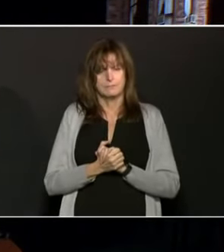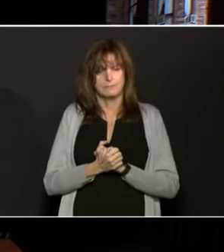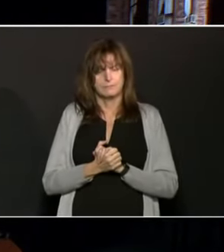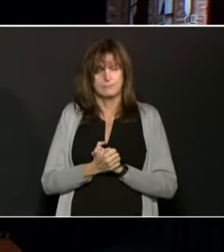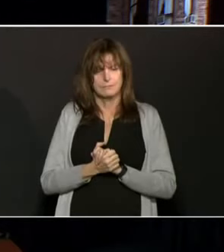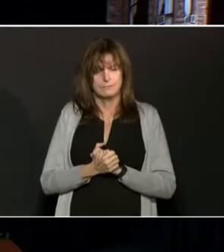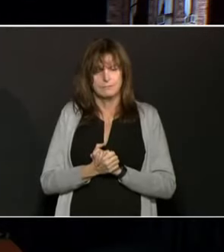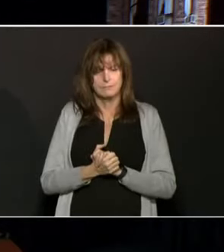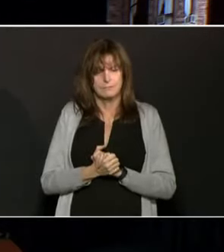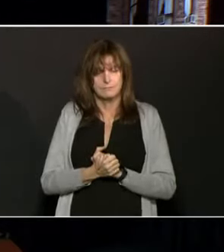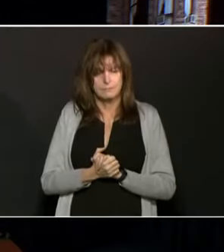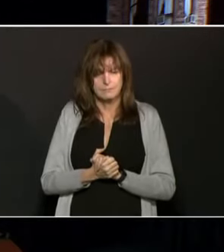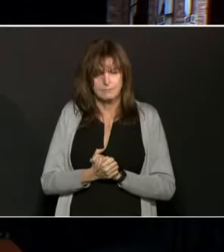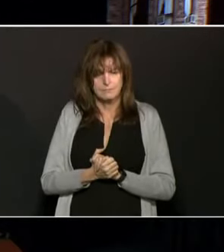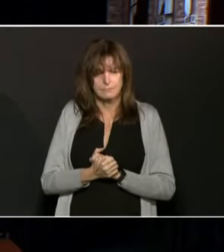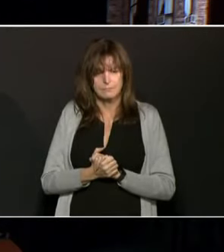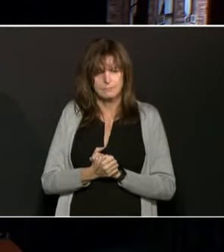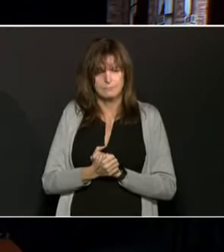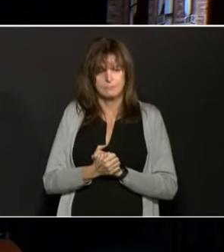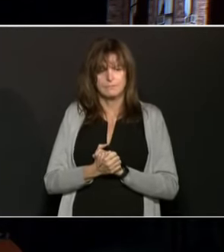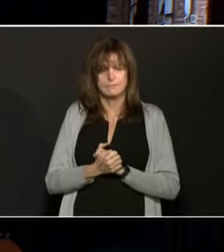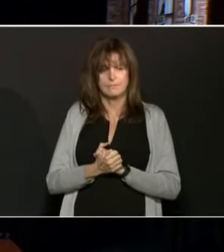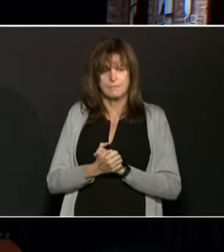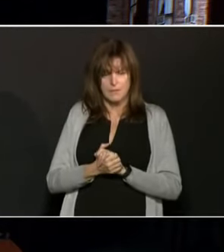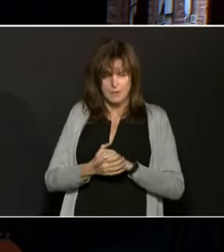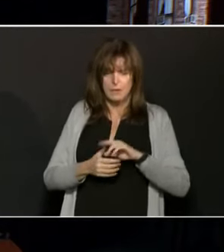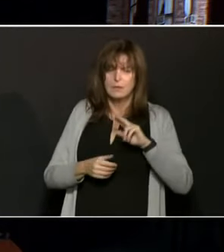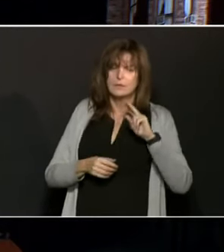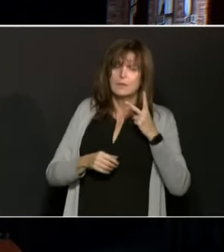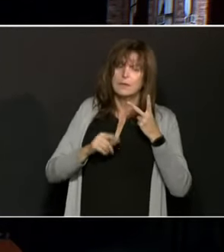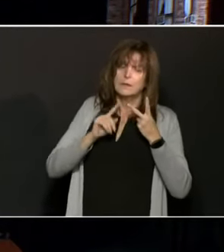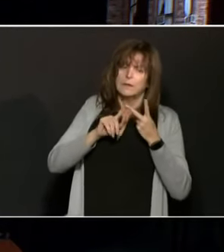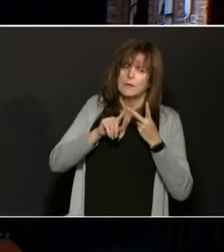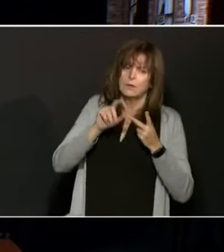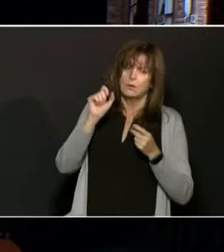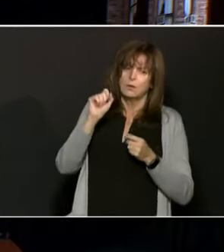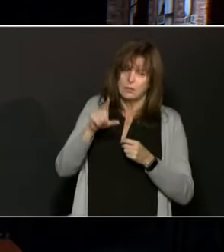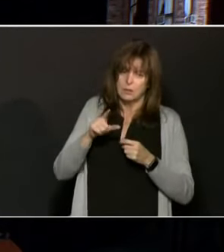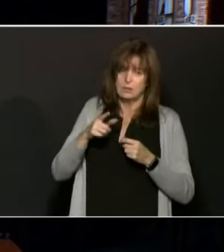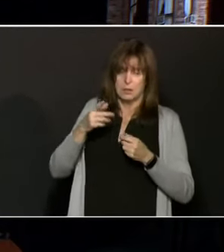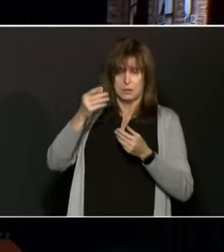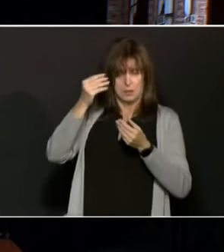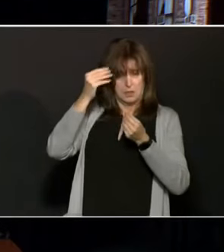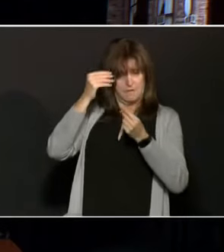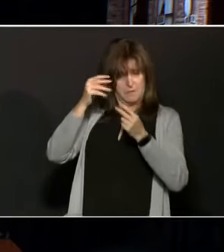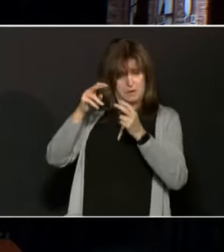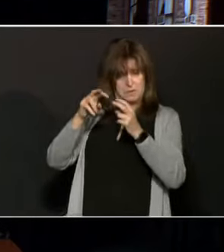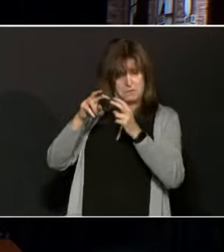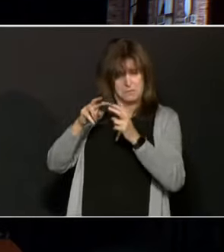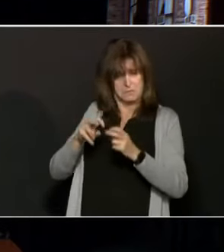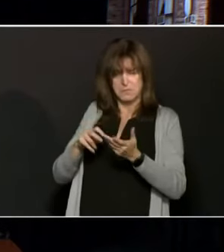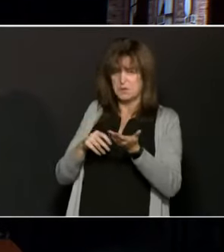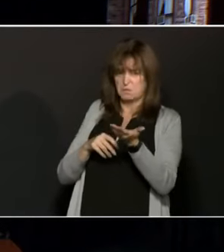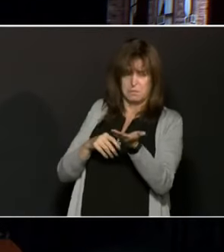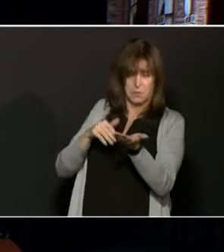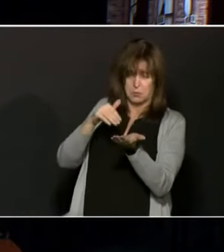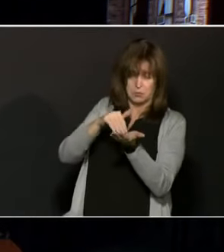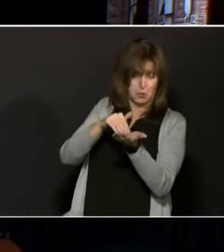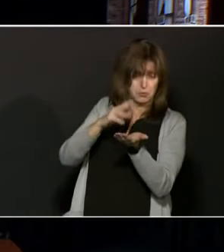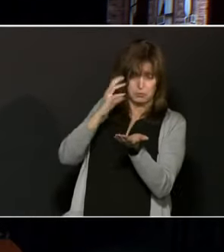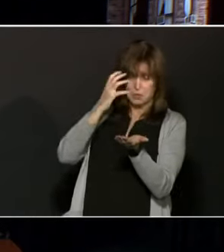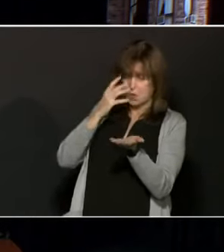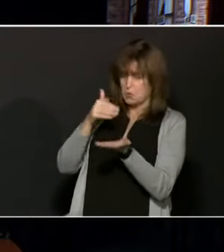After analyzing this information, and Dr. Williams, this can be for you as well, but after analyzing this information,